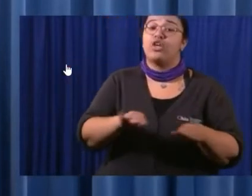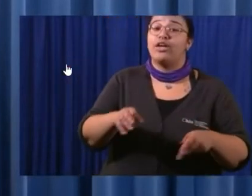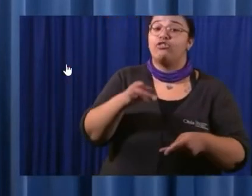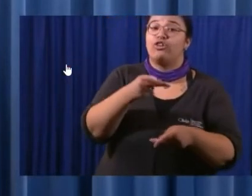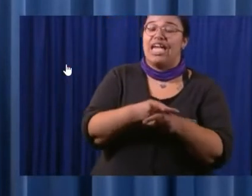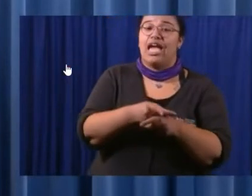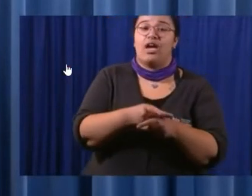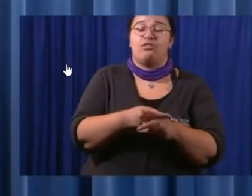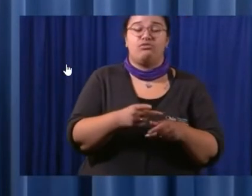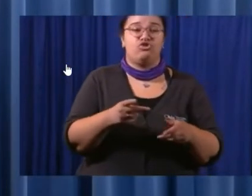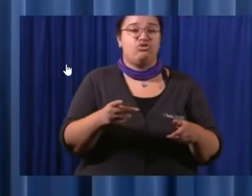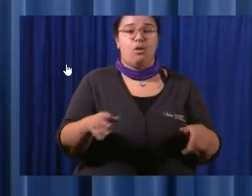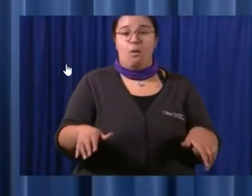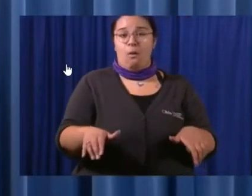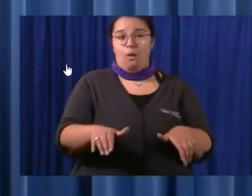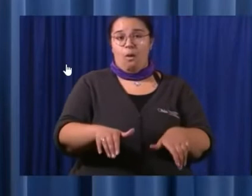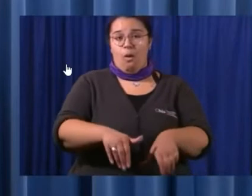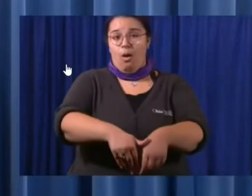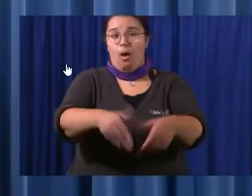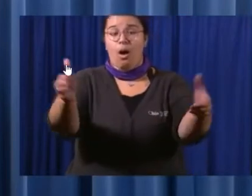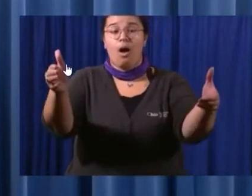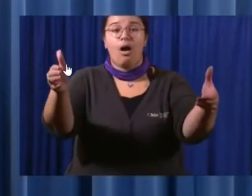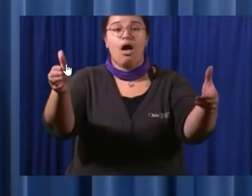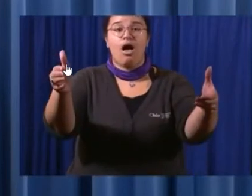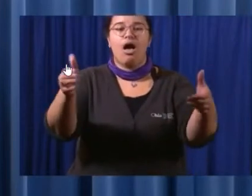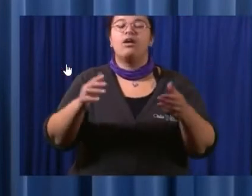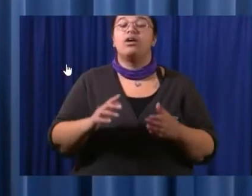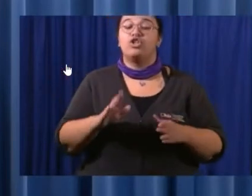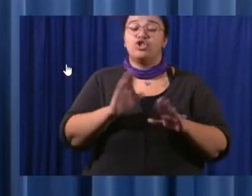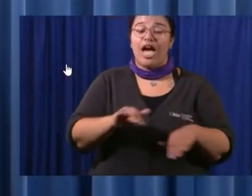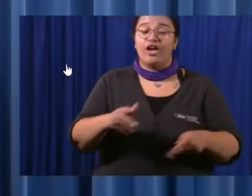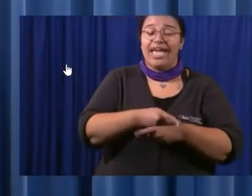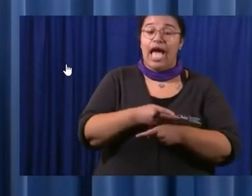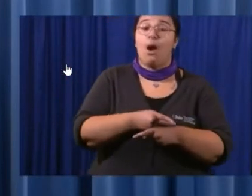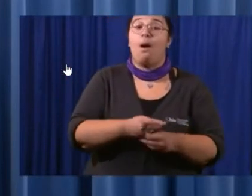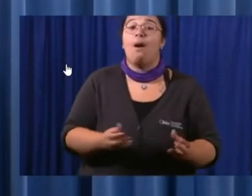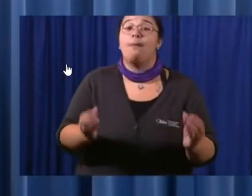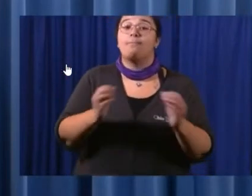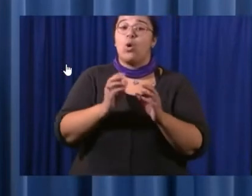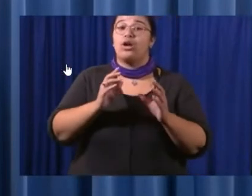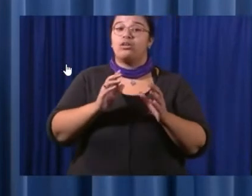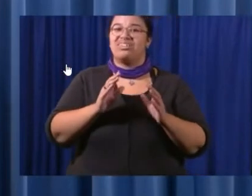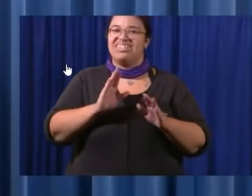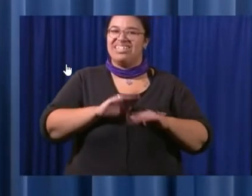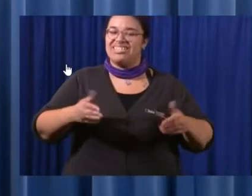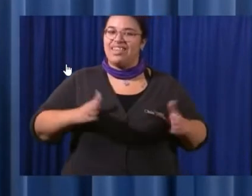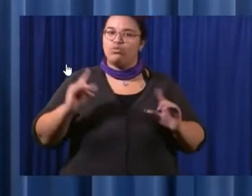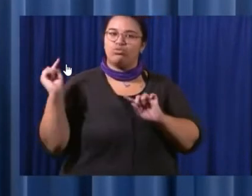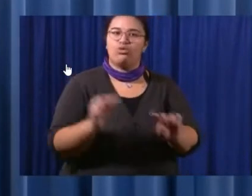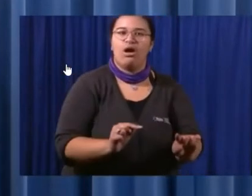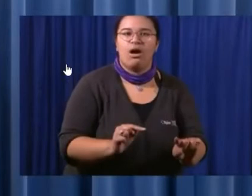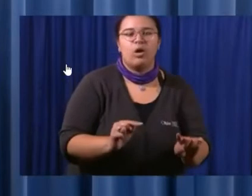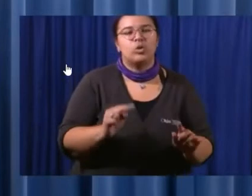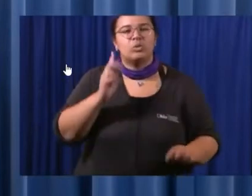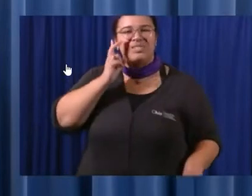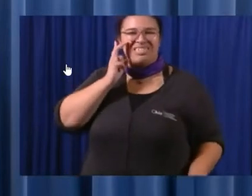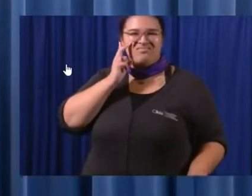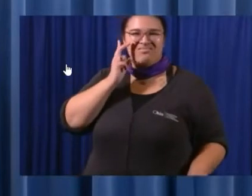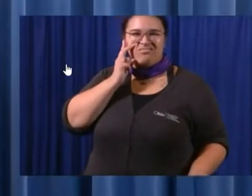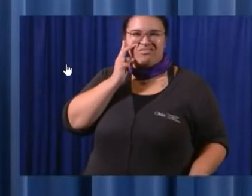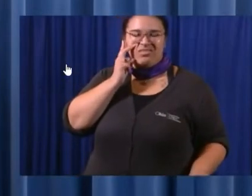allowing child care with bigger ratios, higher ratios. We've cut the ratios down, which has been, I think,